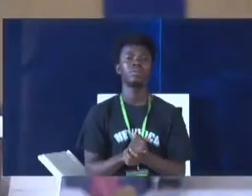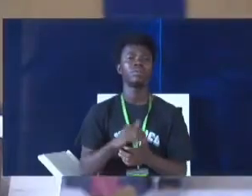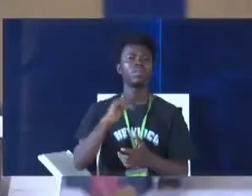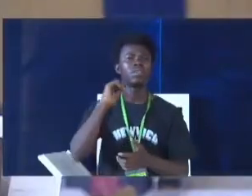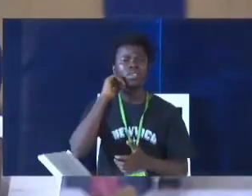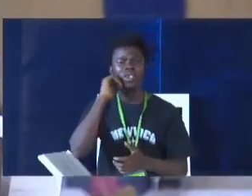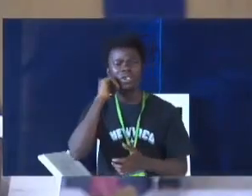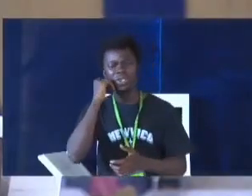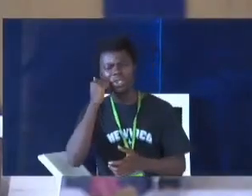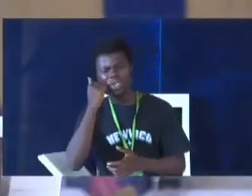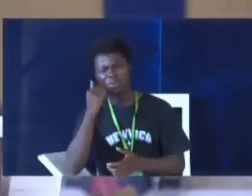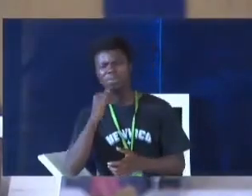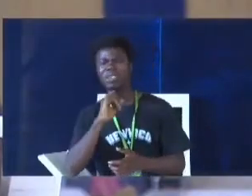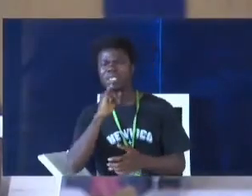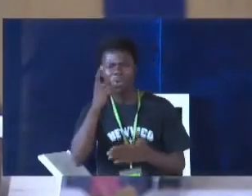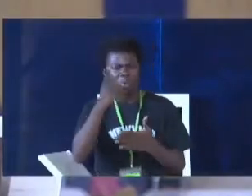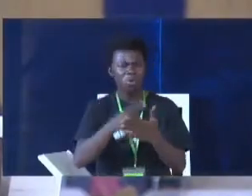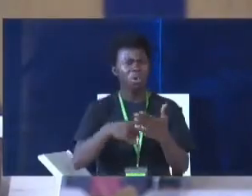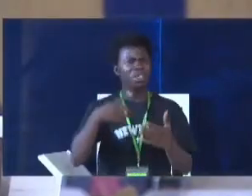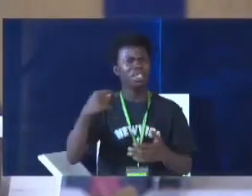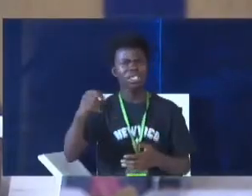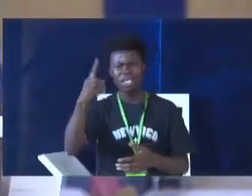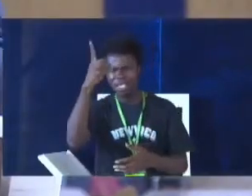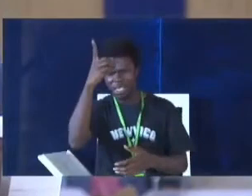Shame is what the devil